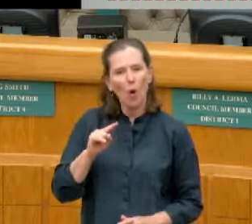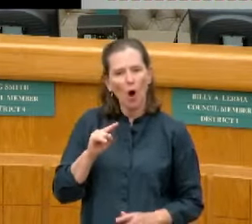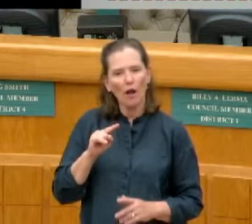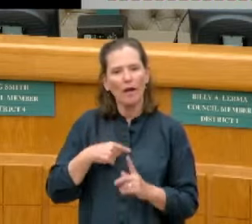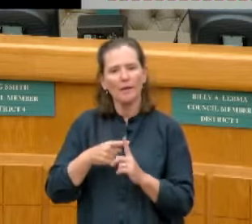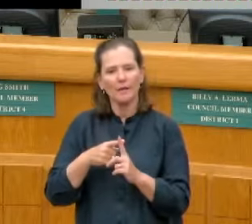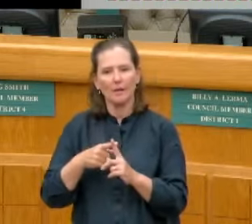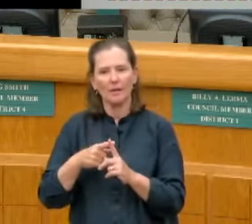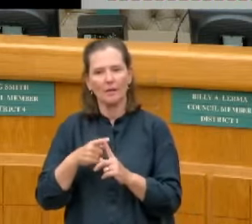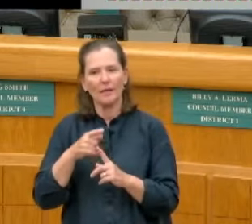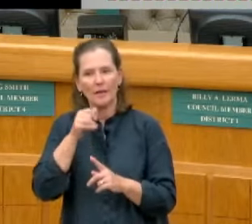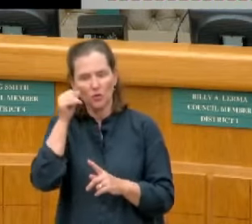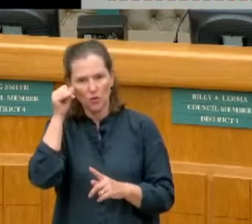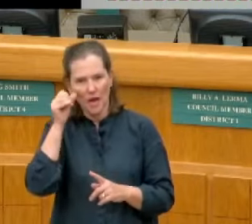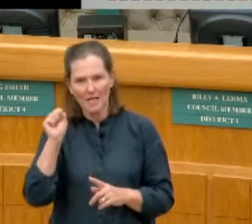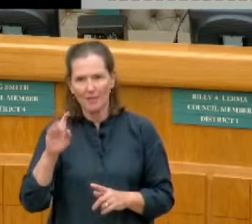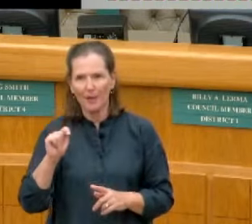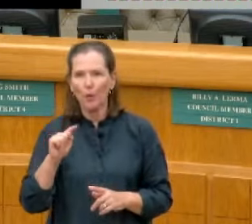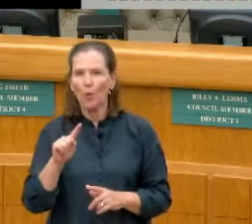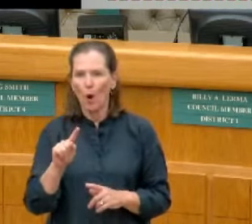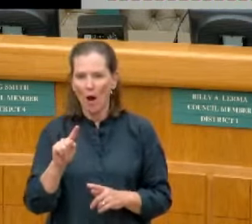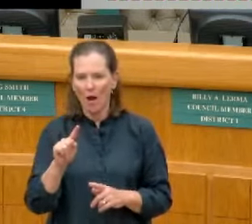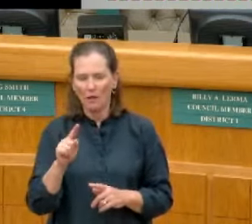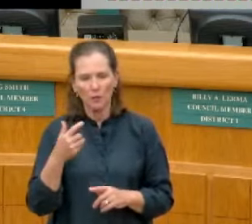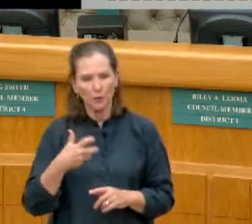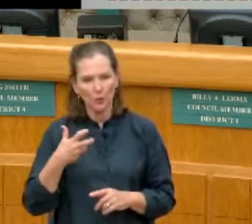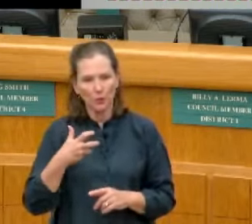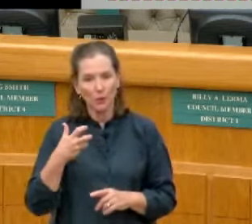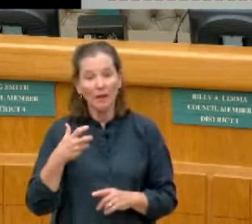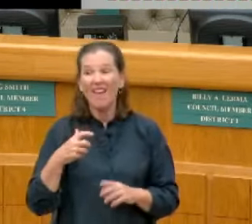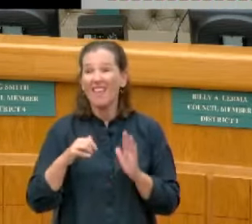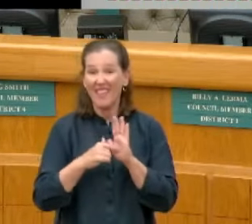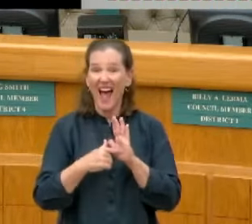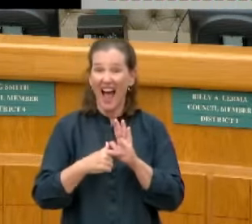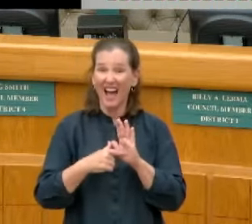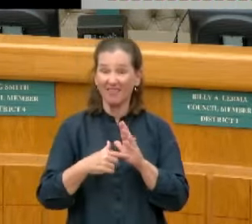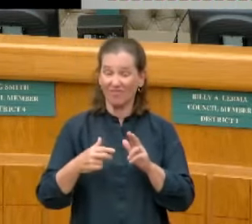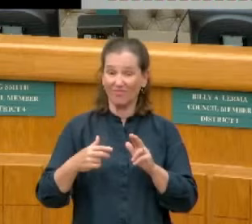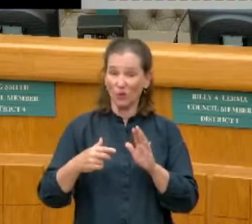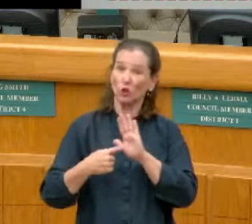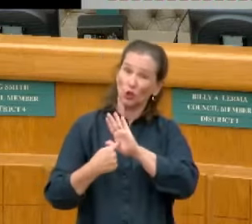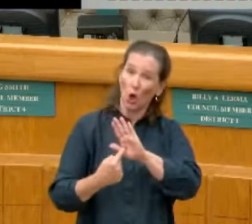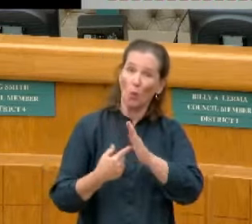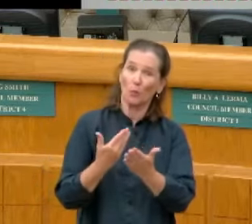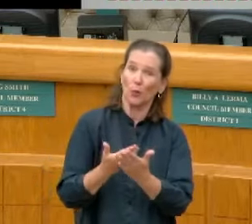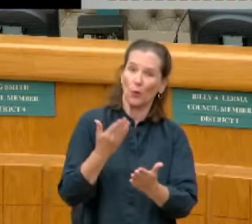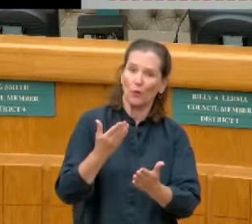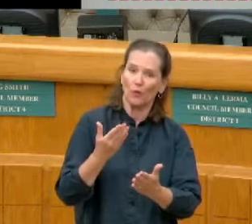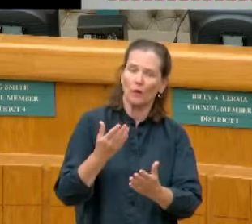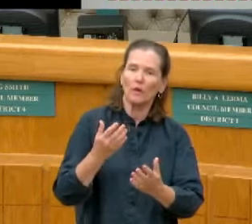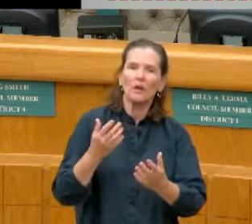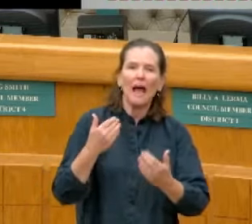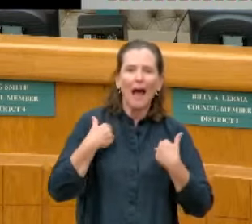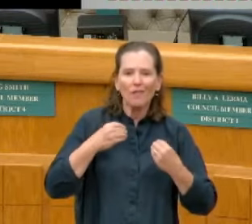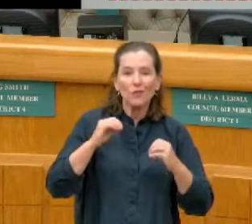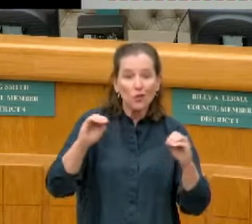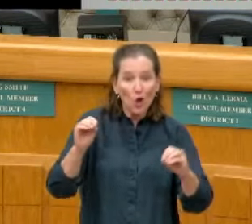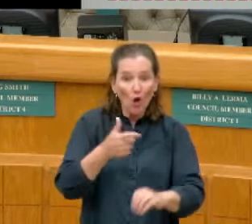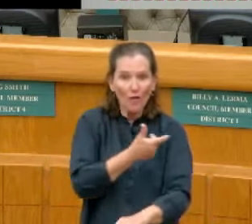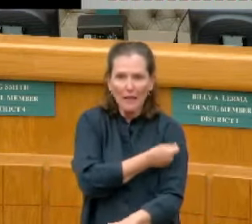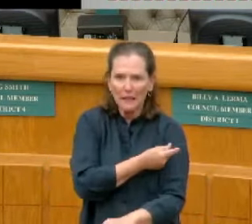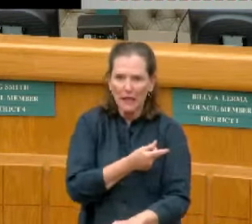County. I think this slide says it all. If you're unvaccinated, please think about getting vaccinated. Once